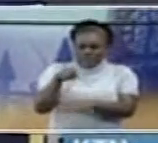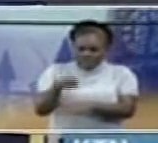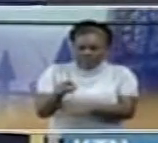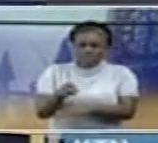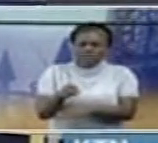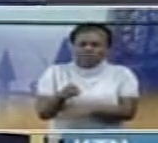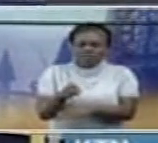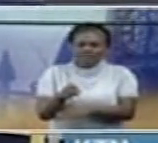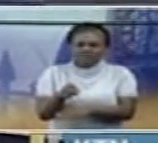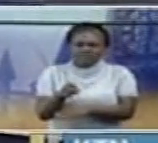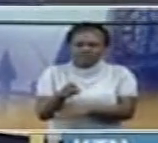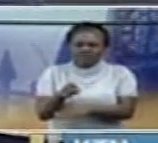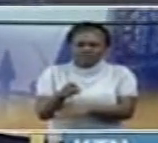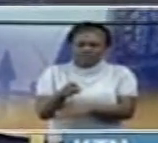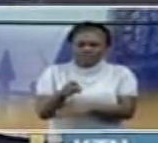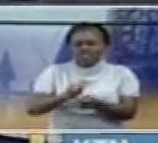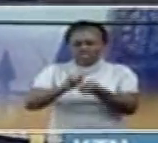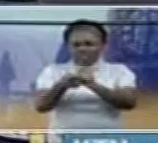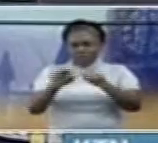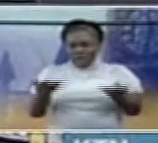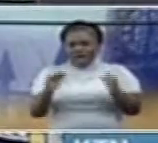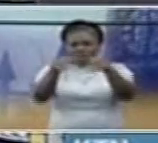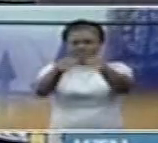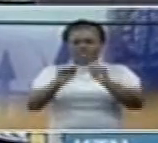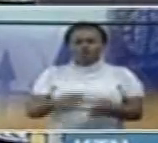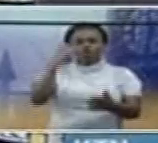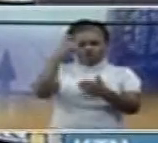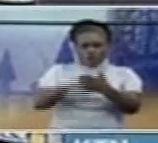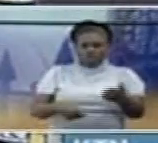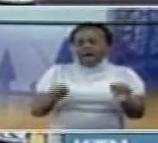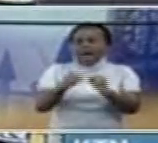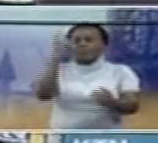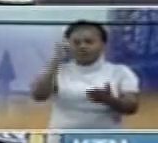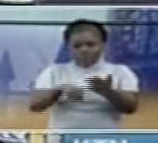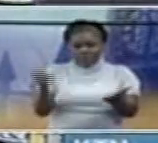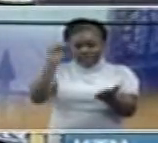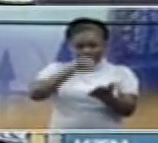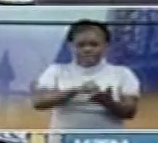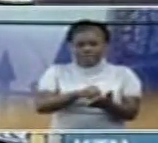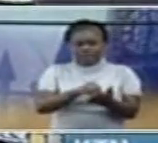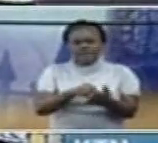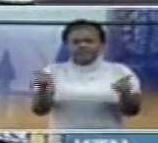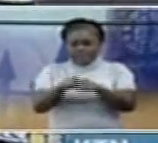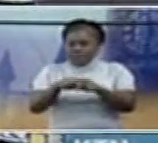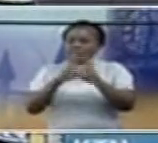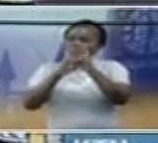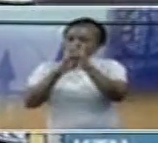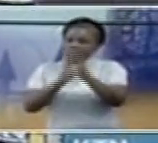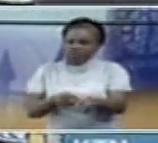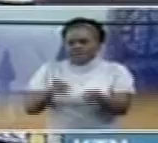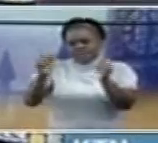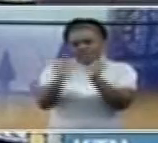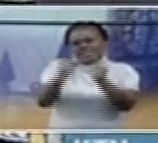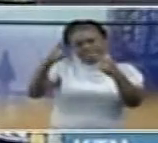into that is then diverted into funeral costs. What also happens is, according to that report, 16